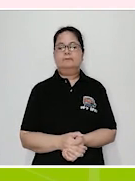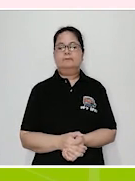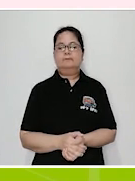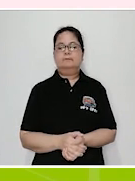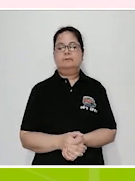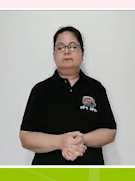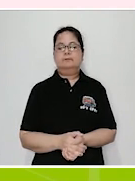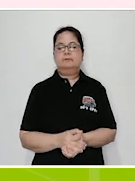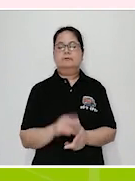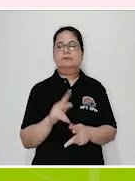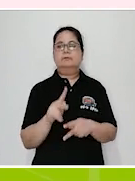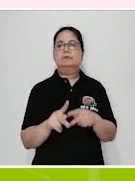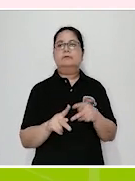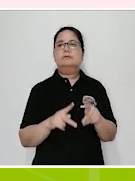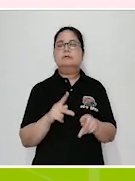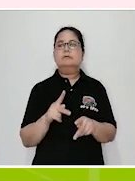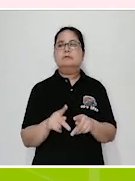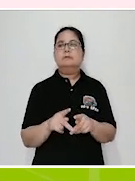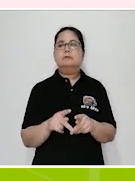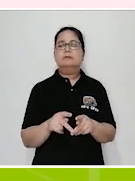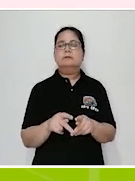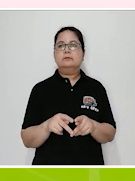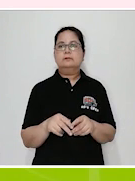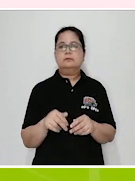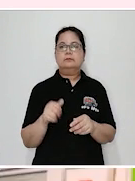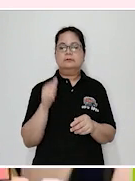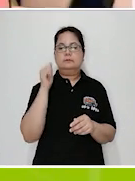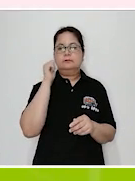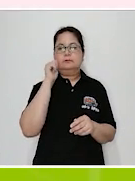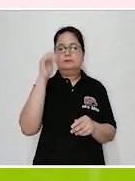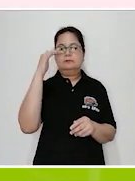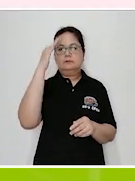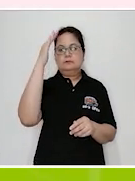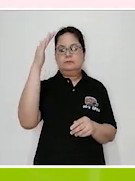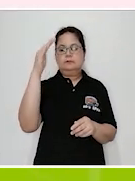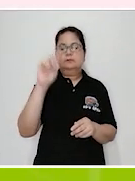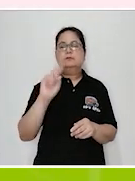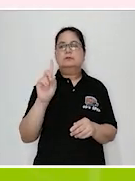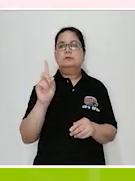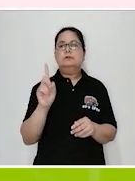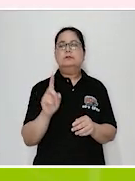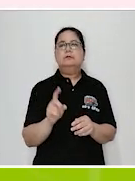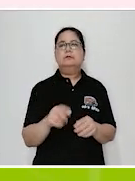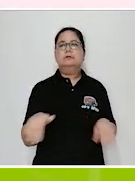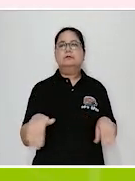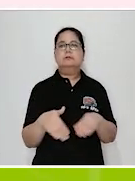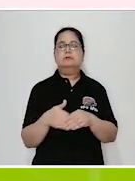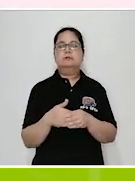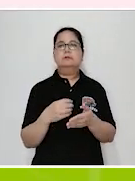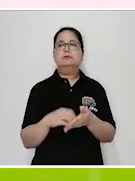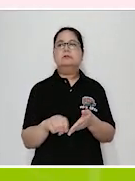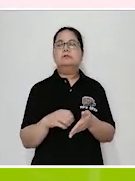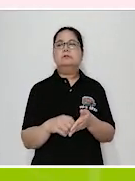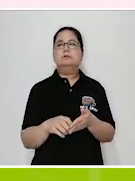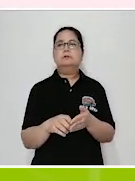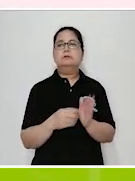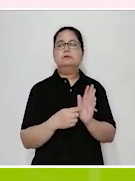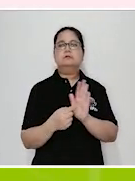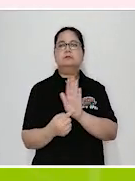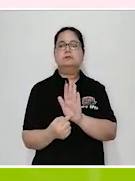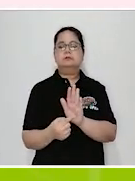This is a visit to the family of a woman. What wedding tradition is depicted in the picture?